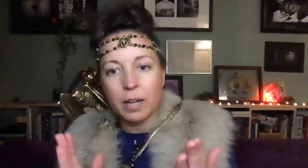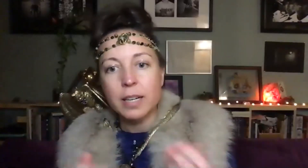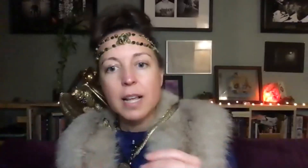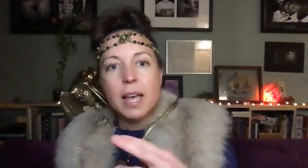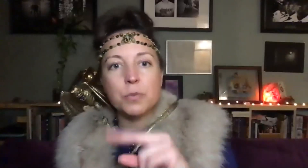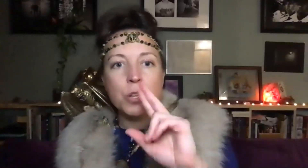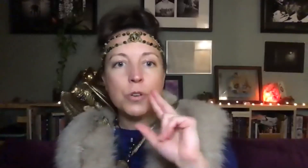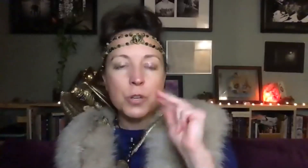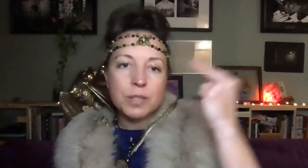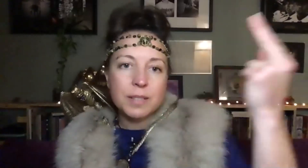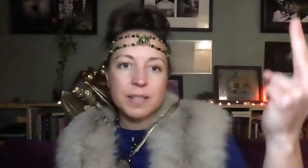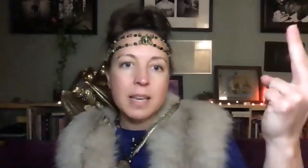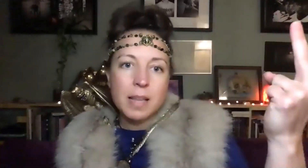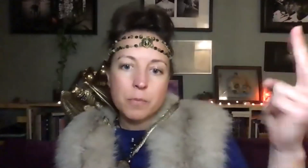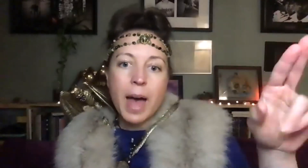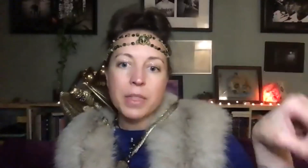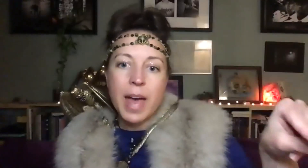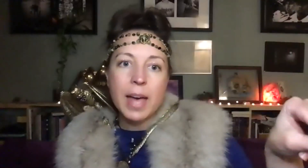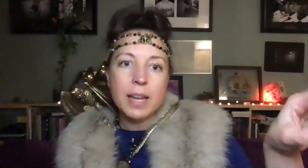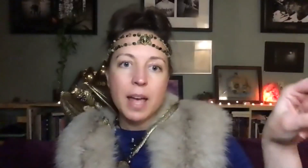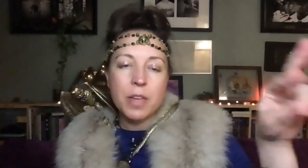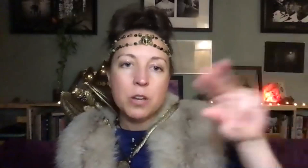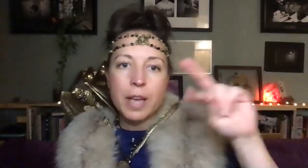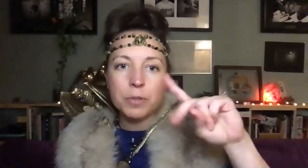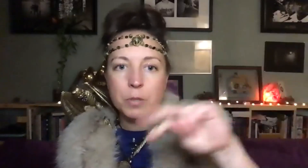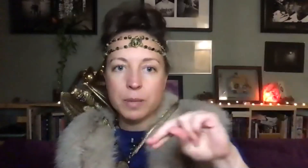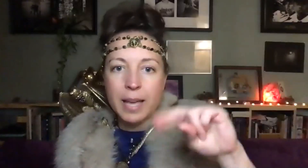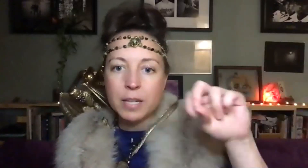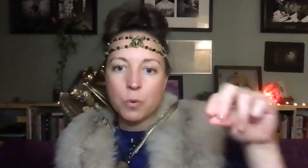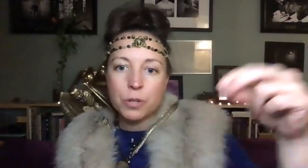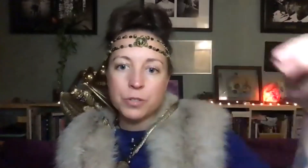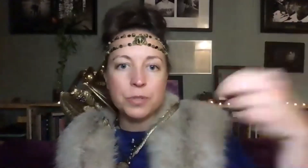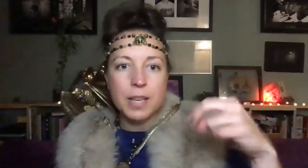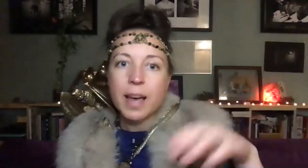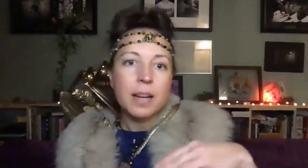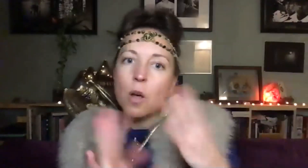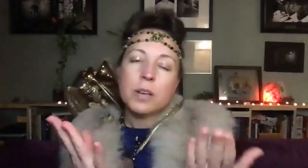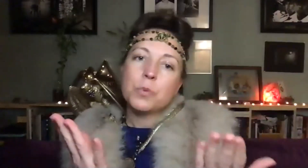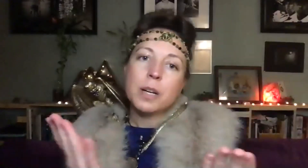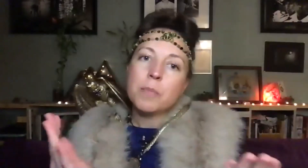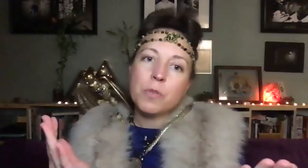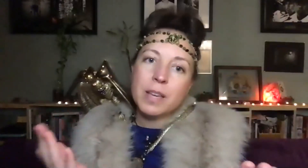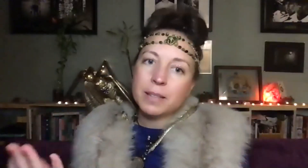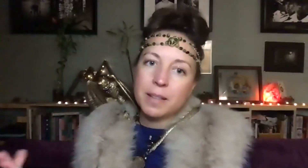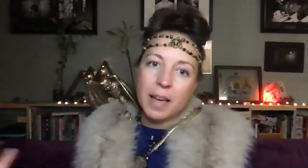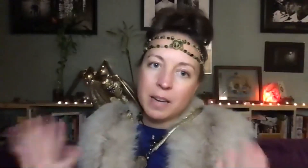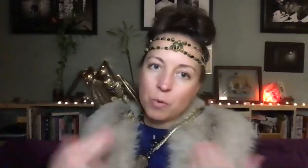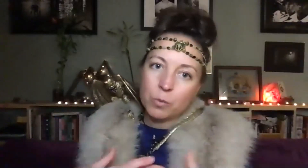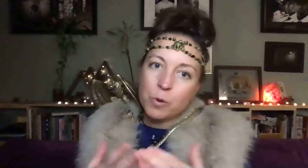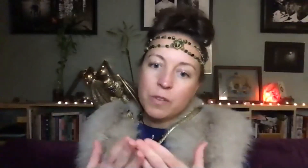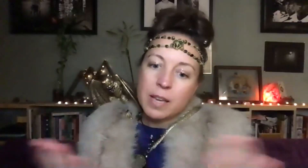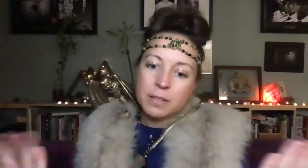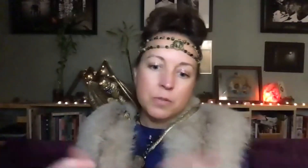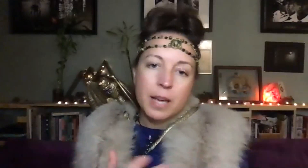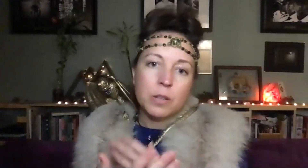all are, is when you're used to seeing the path ahead and then you're able to plan in order to see that, because we're not moving into that anymore.